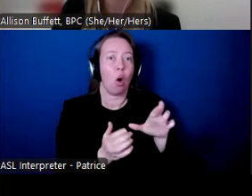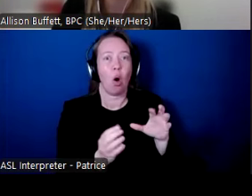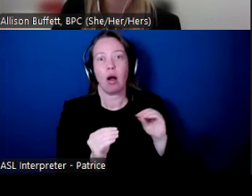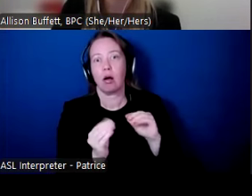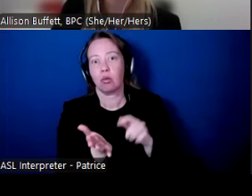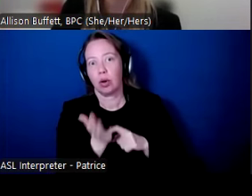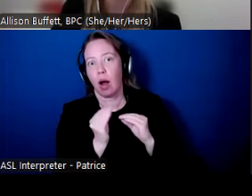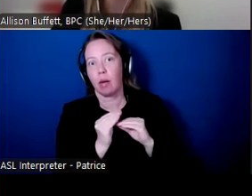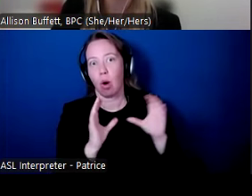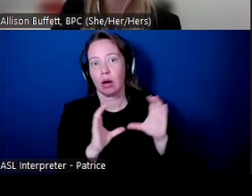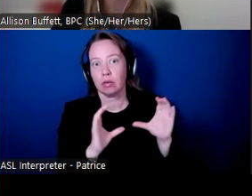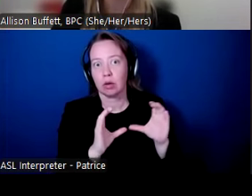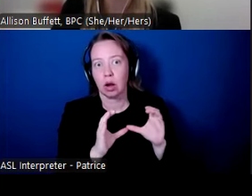occupations.